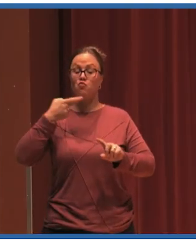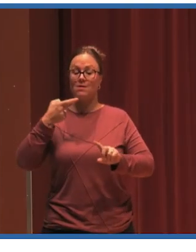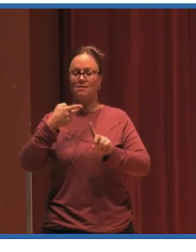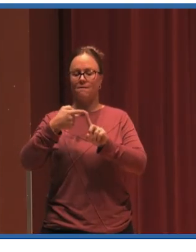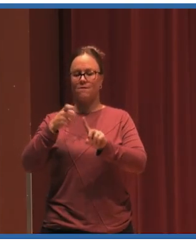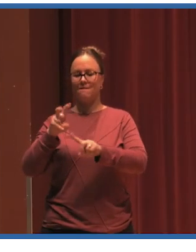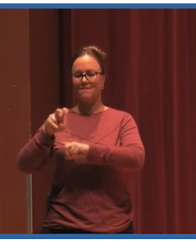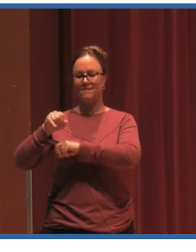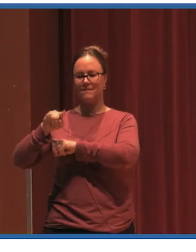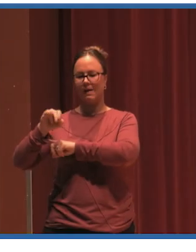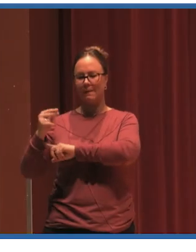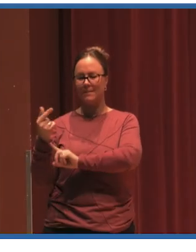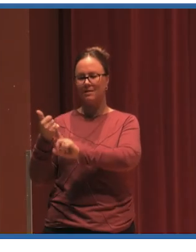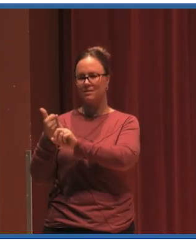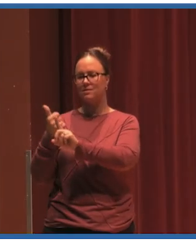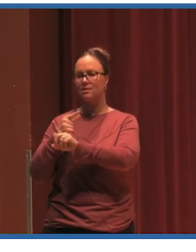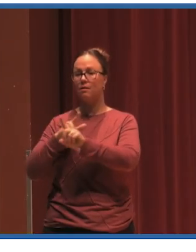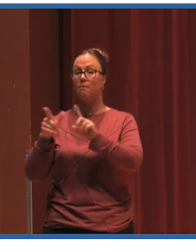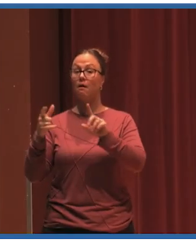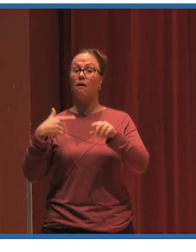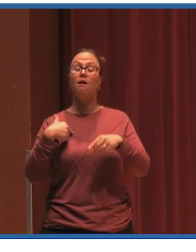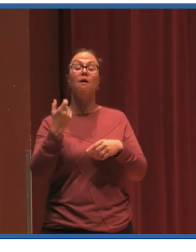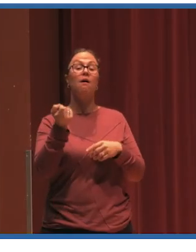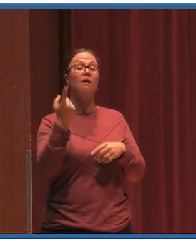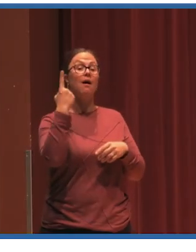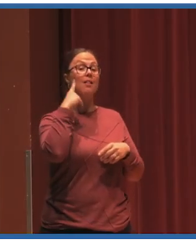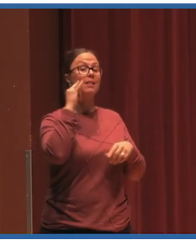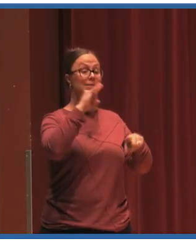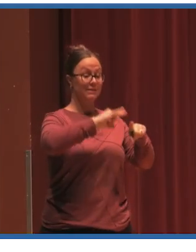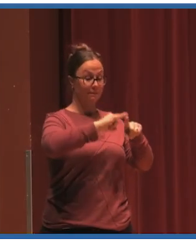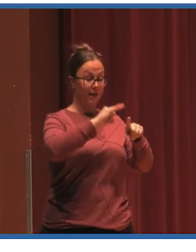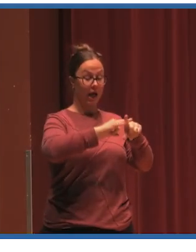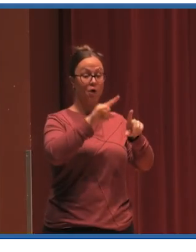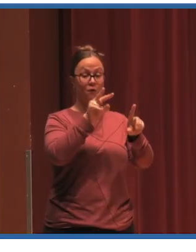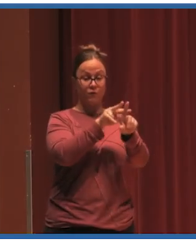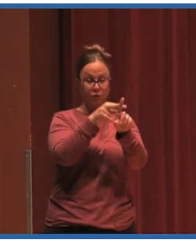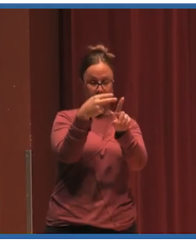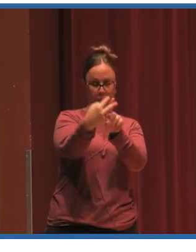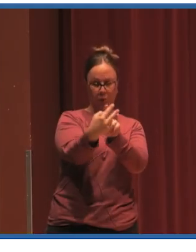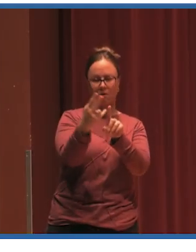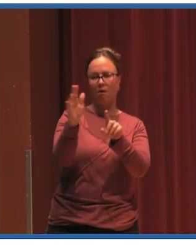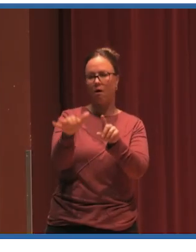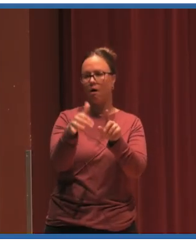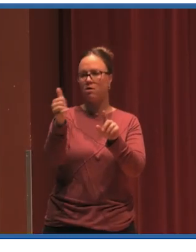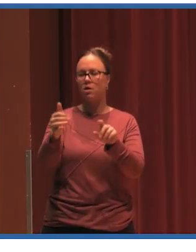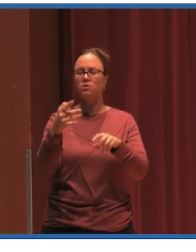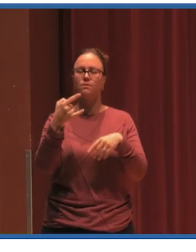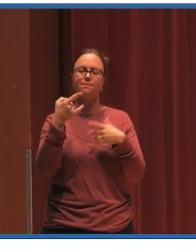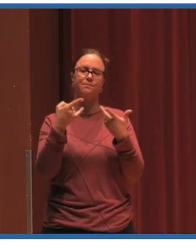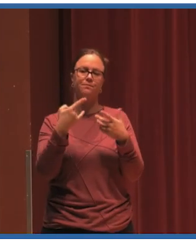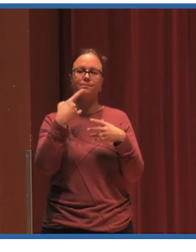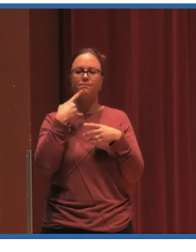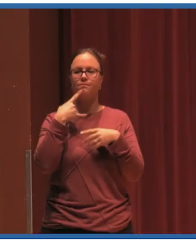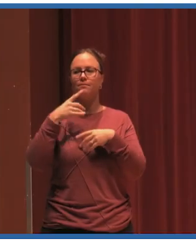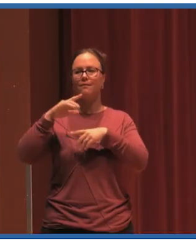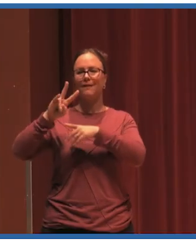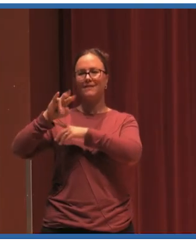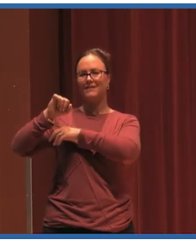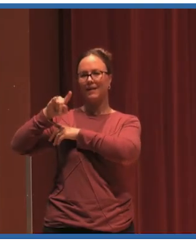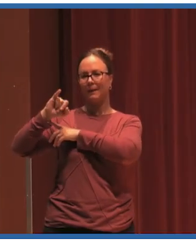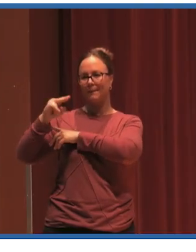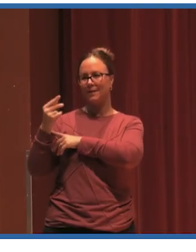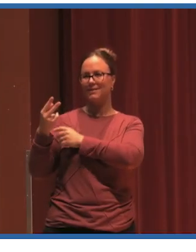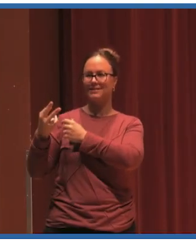itself. But I think the tobacco industry viewpoint of it, and some others, would be that it's a safer way